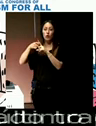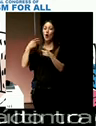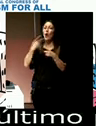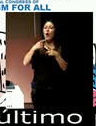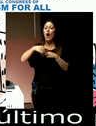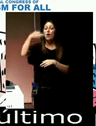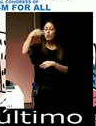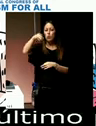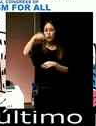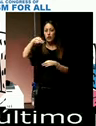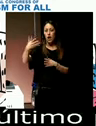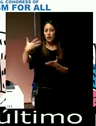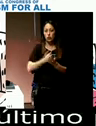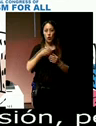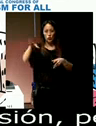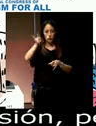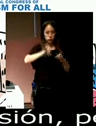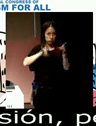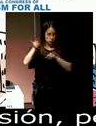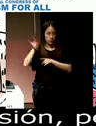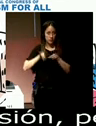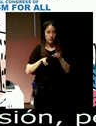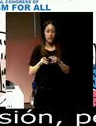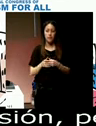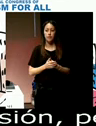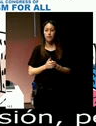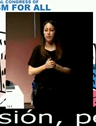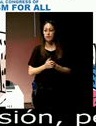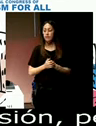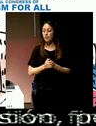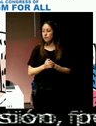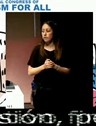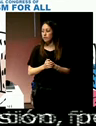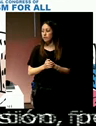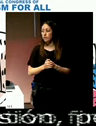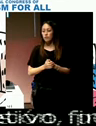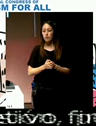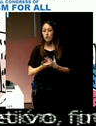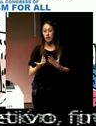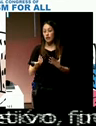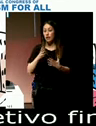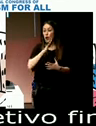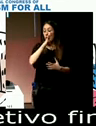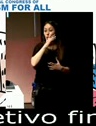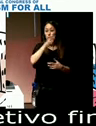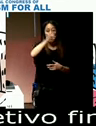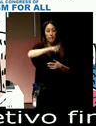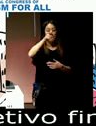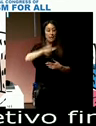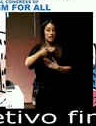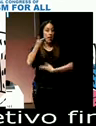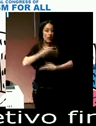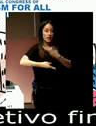we have created them in order to create an attractive product for all. The disabled